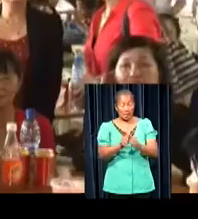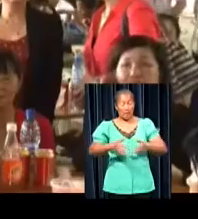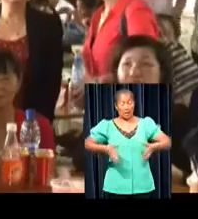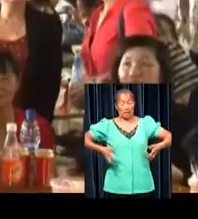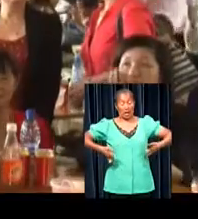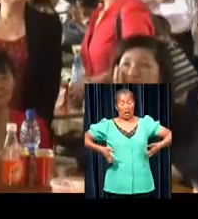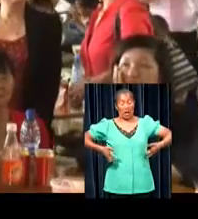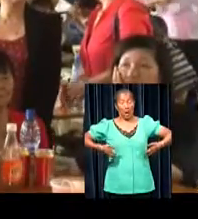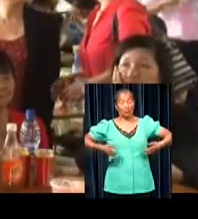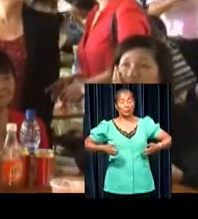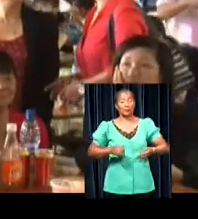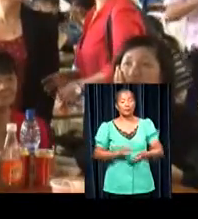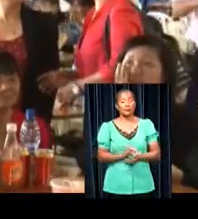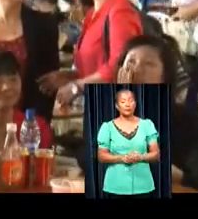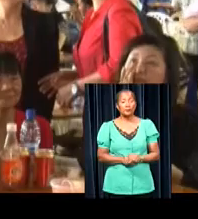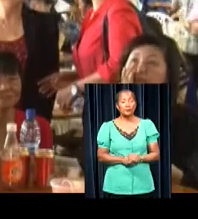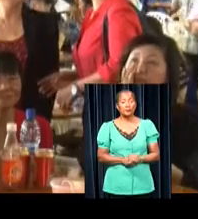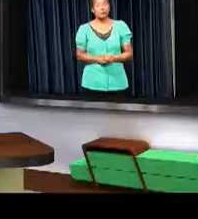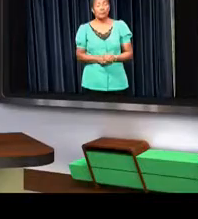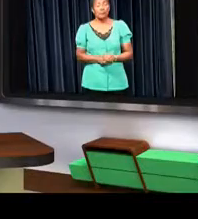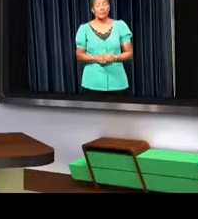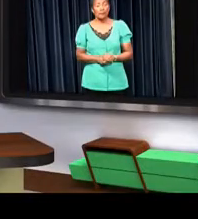the year of the monkey.